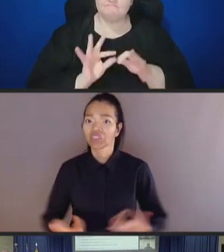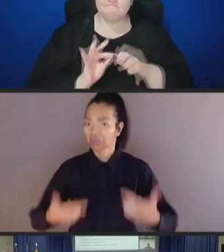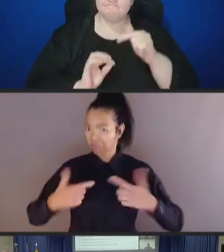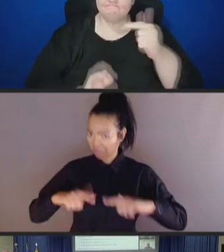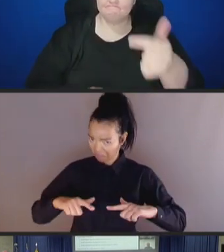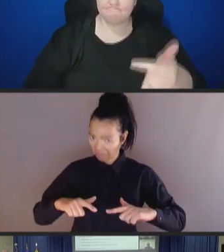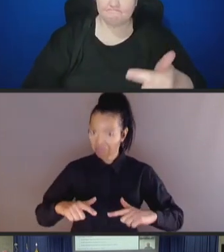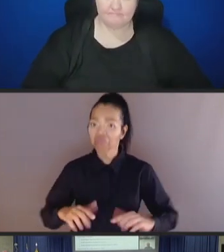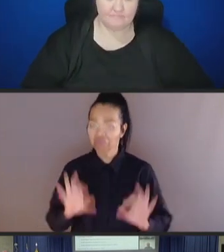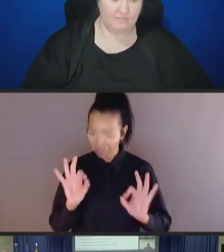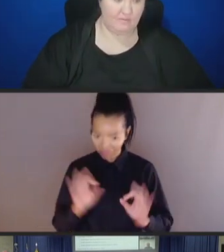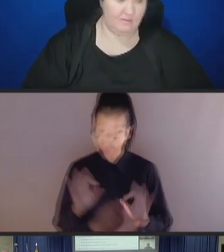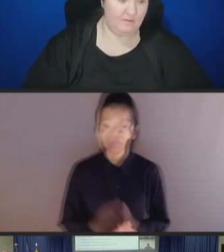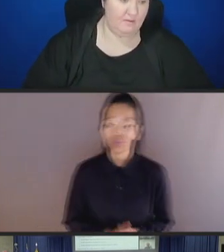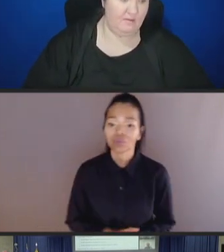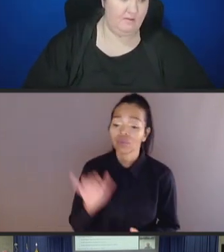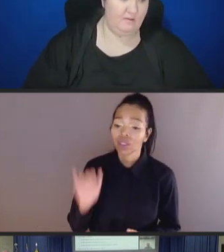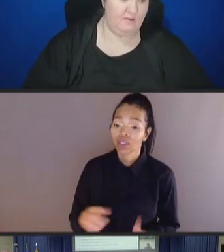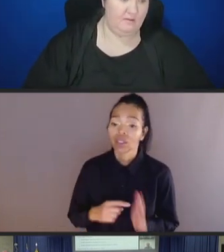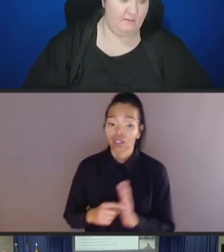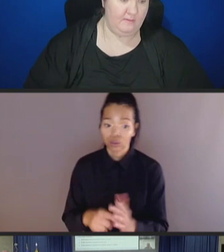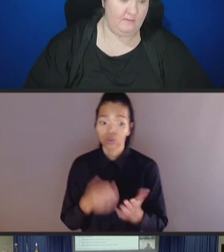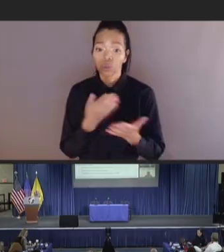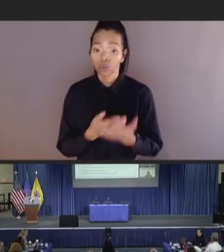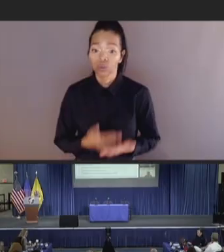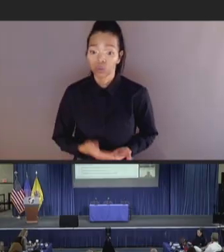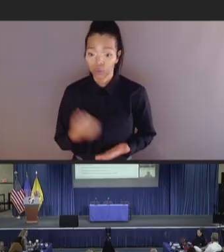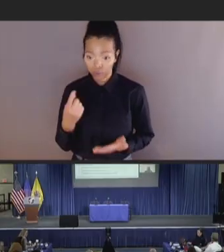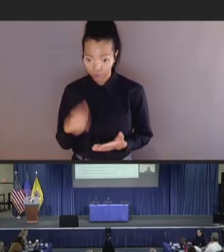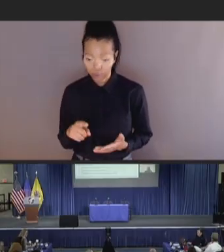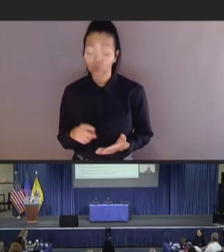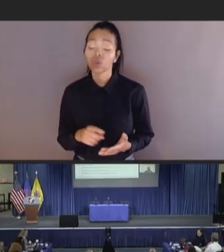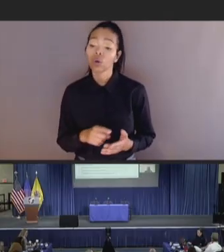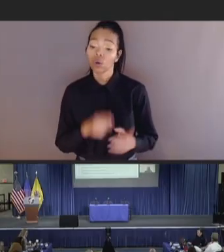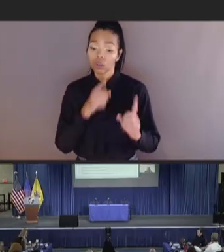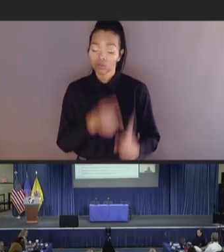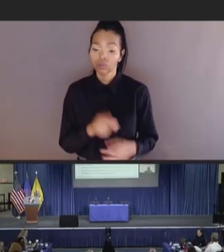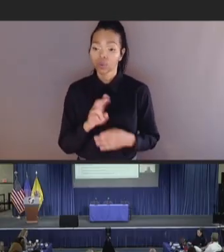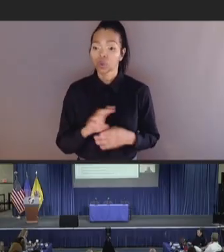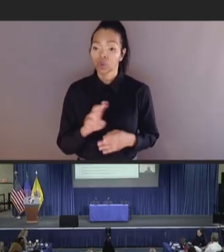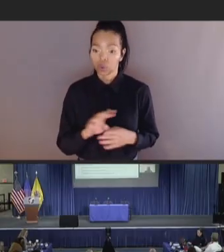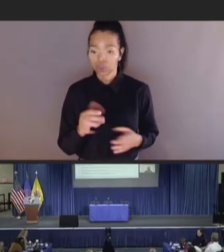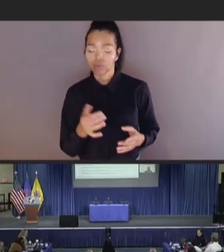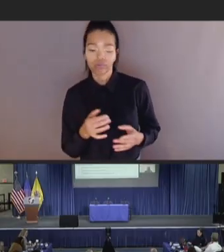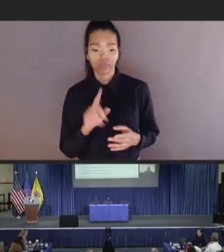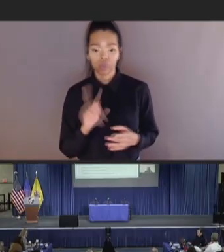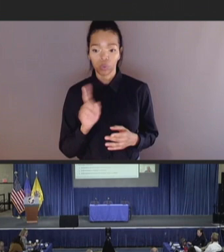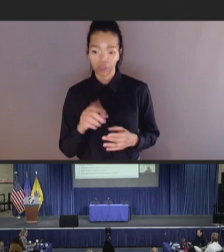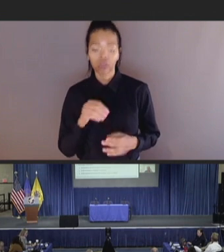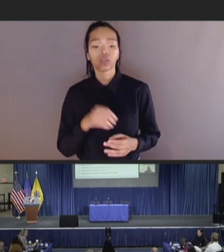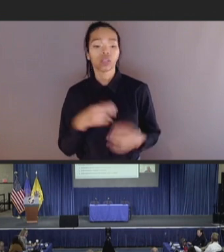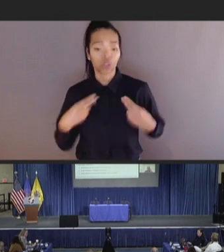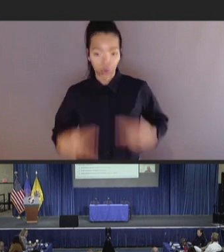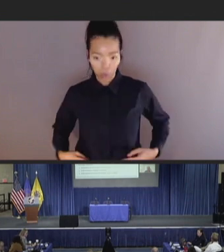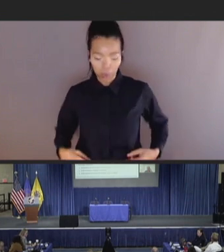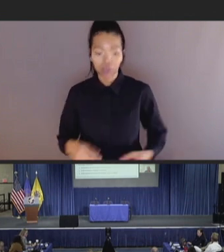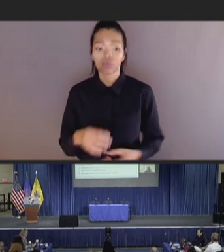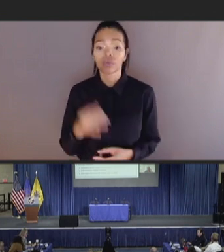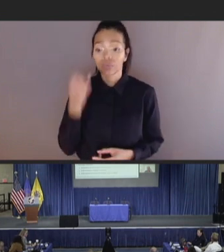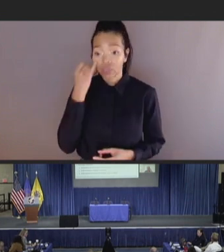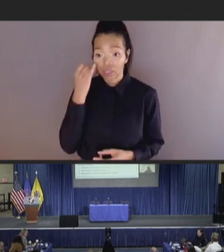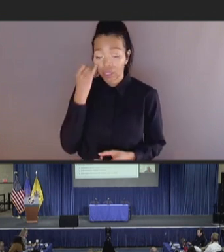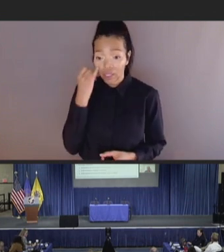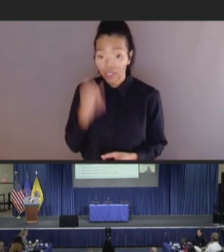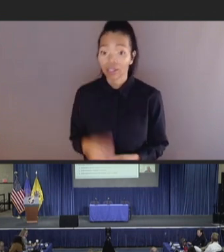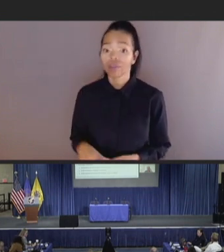trial established proof of principle for germline targeting vaccine priming in humans. The next major milestones are, if you're going to induce